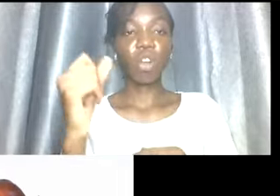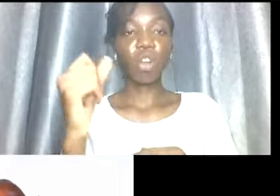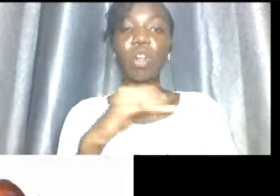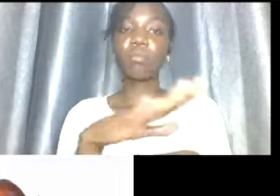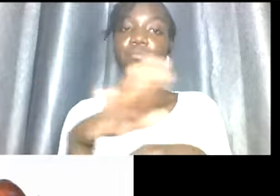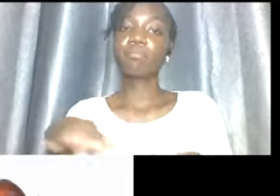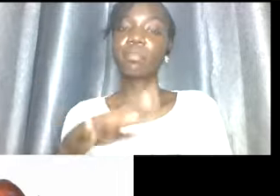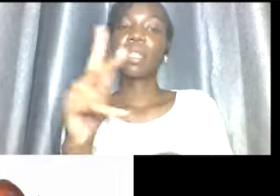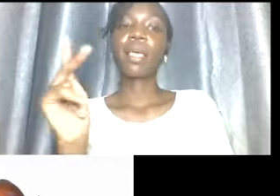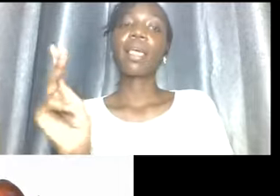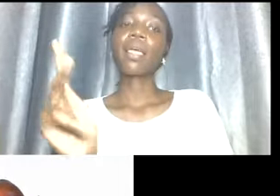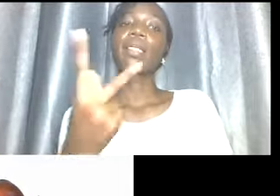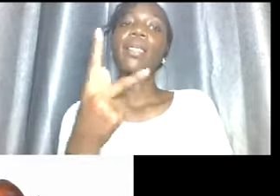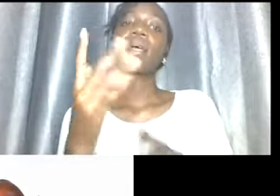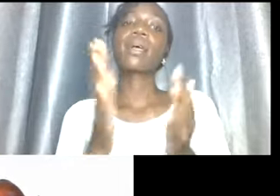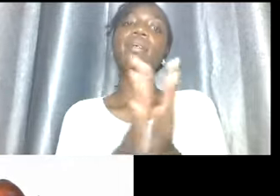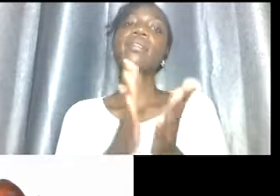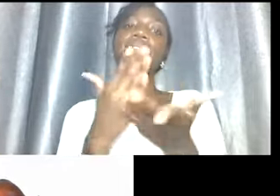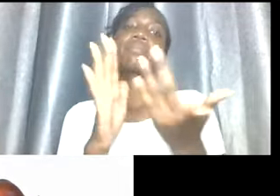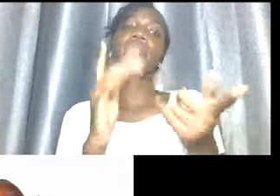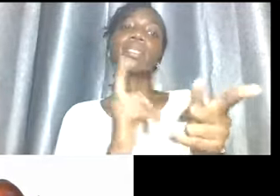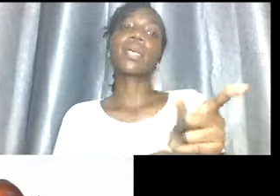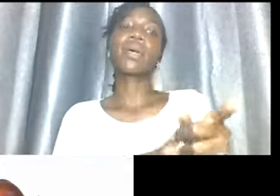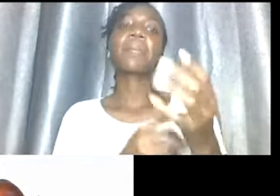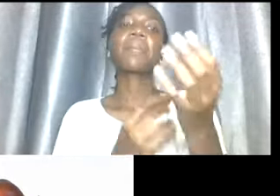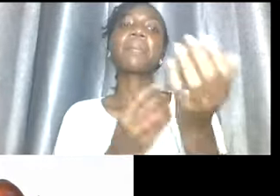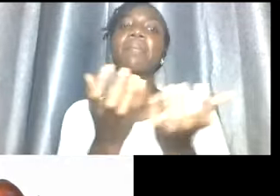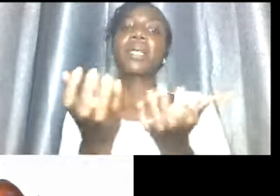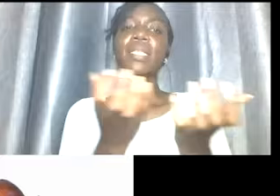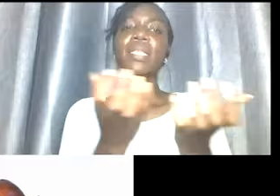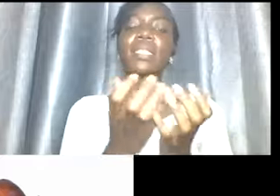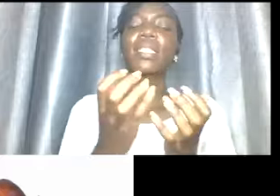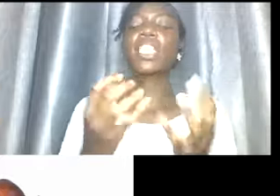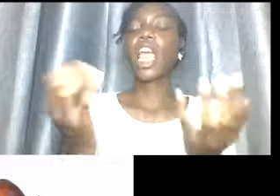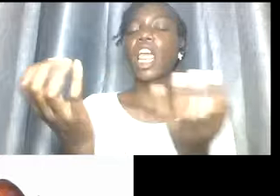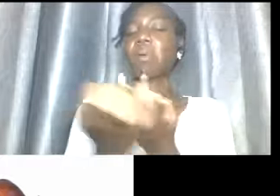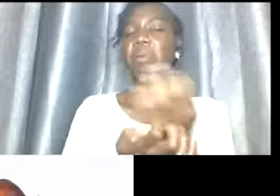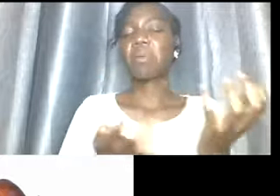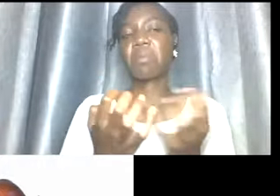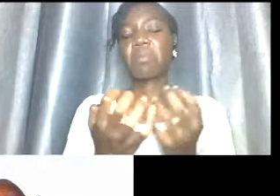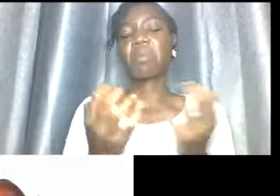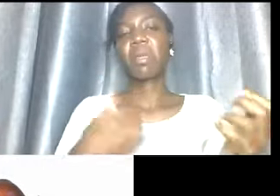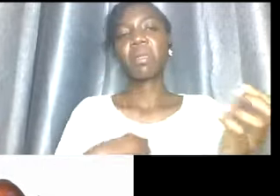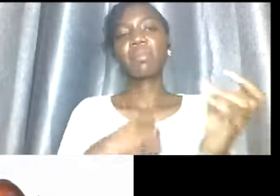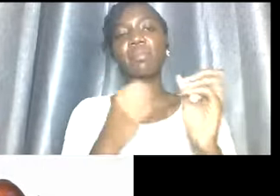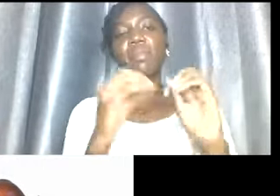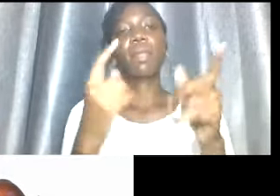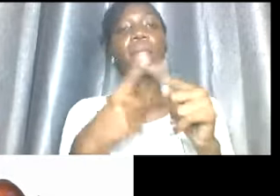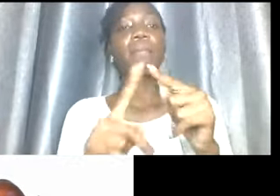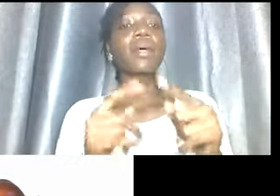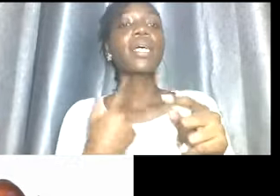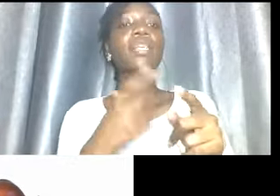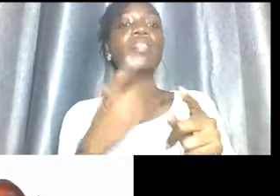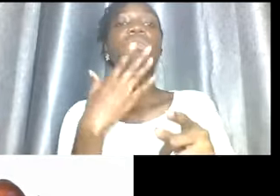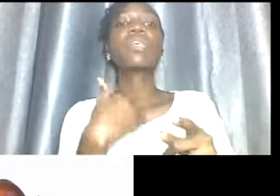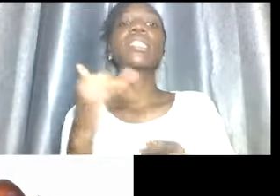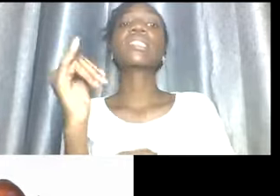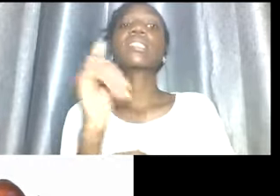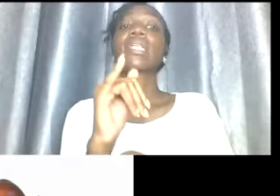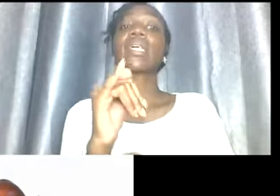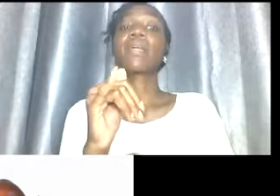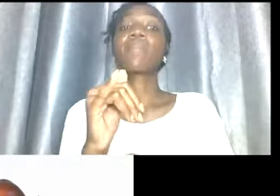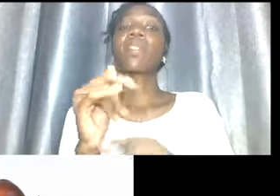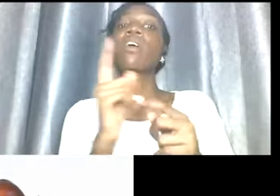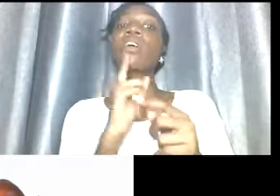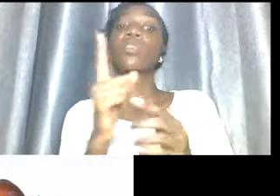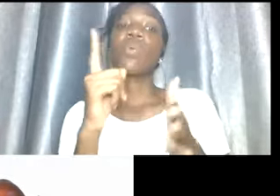sometimes the businesses, our economy is not really thriving, but then we need to stay afloat. So what are some of the things that